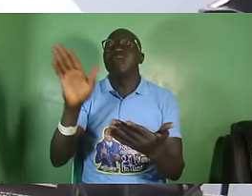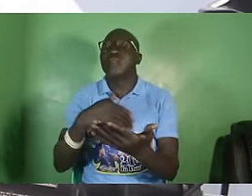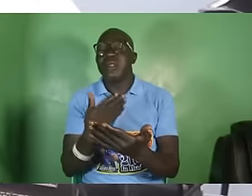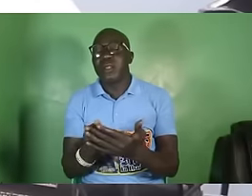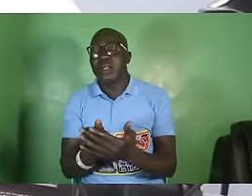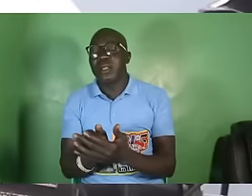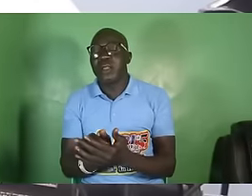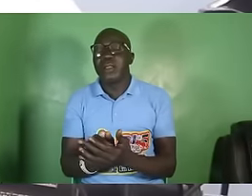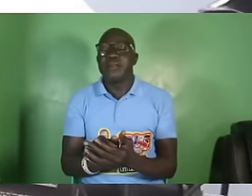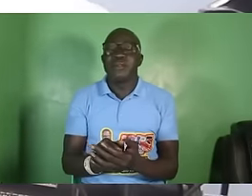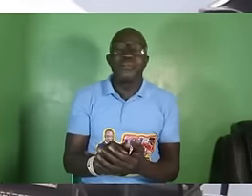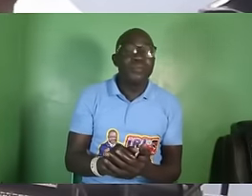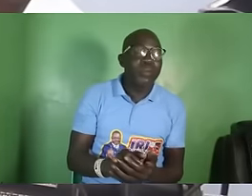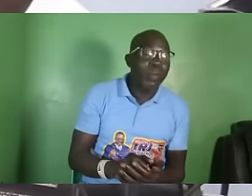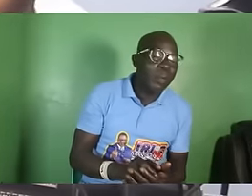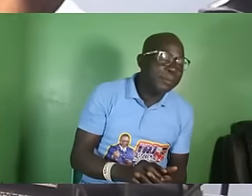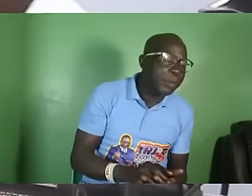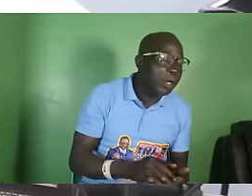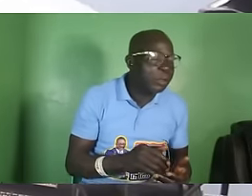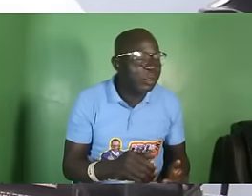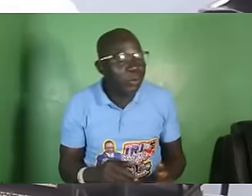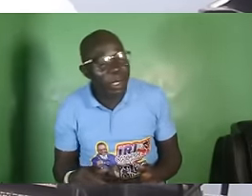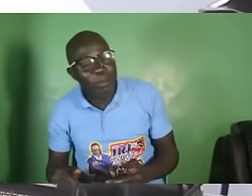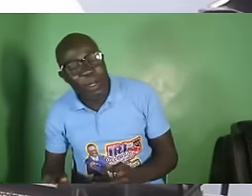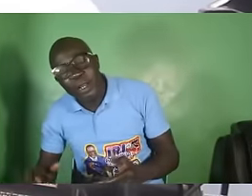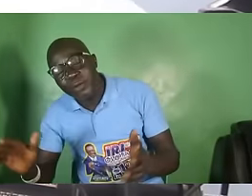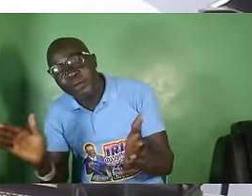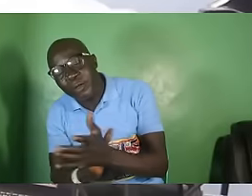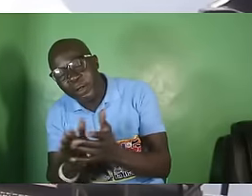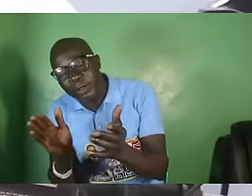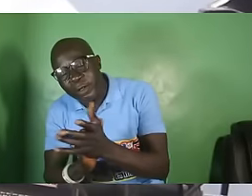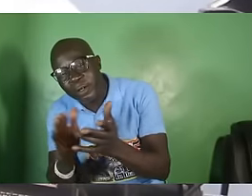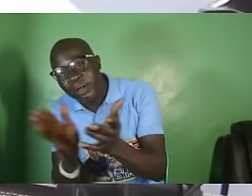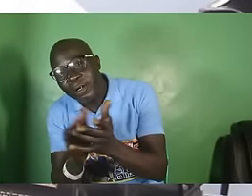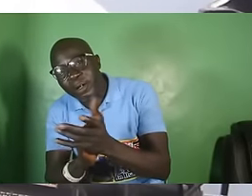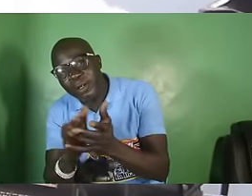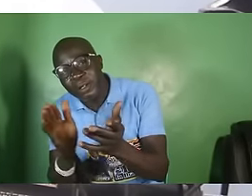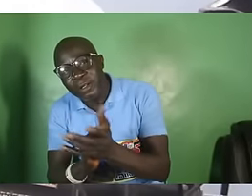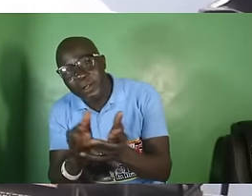say. Come on, diwa meru la. Come on, diwa meru la.